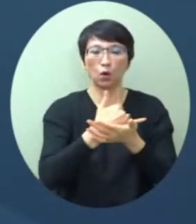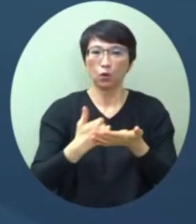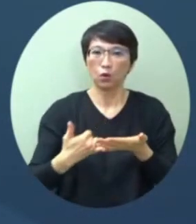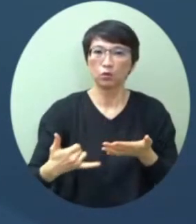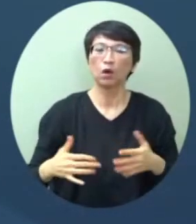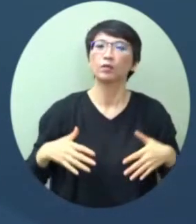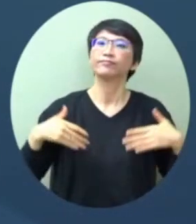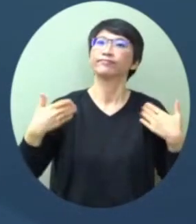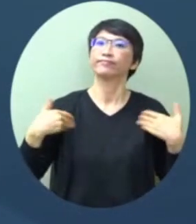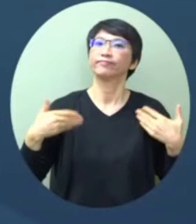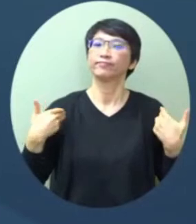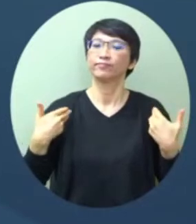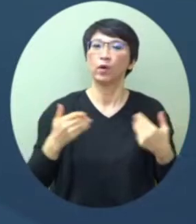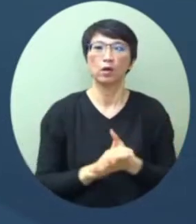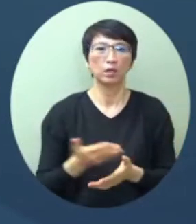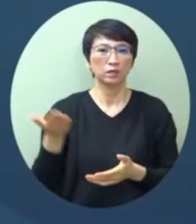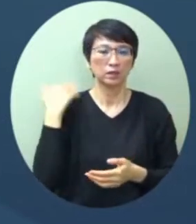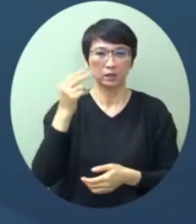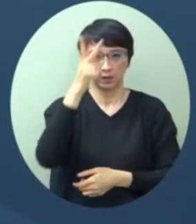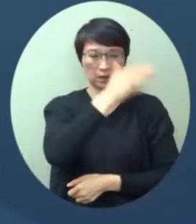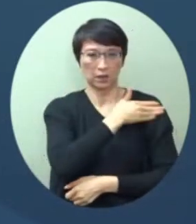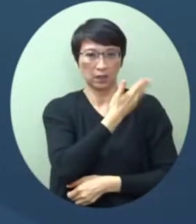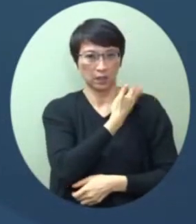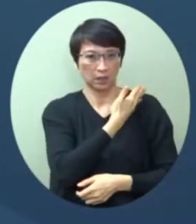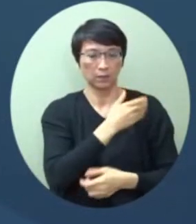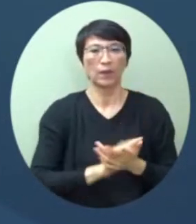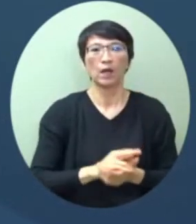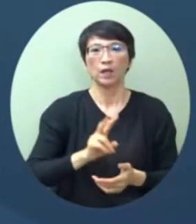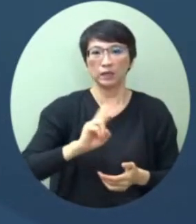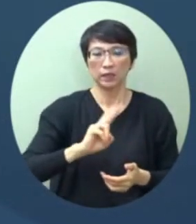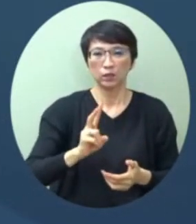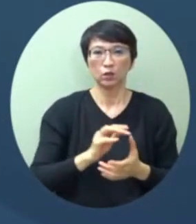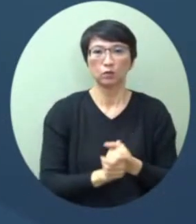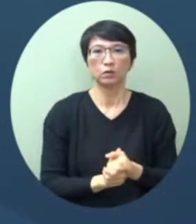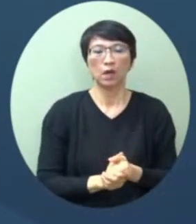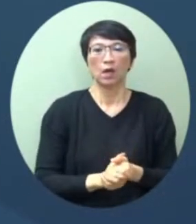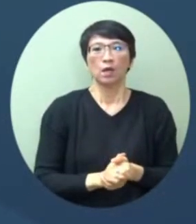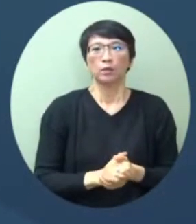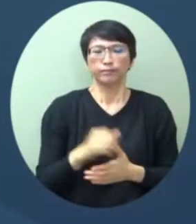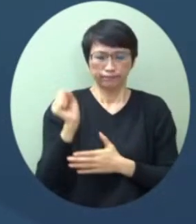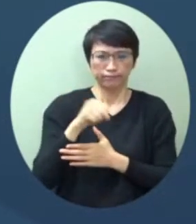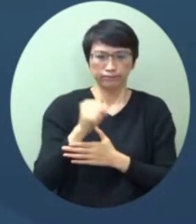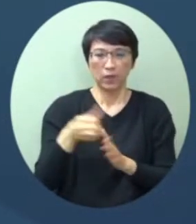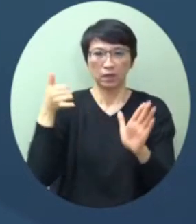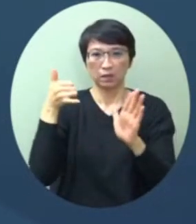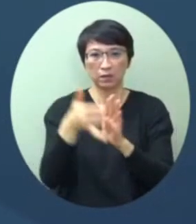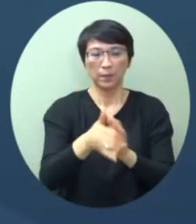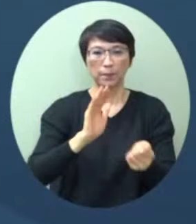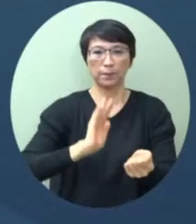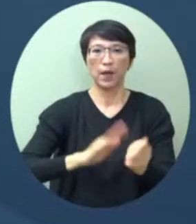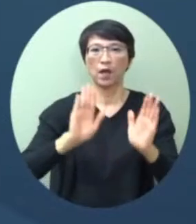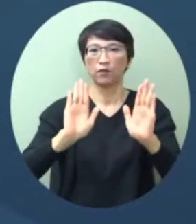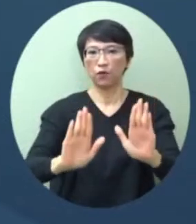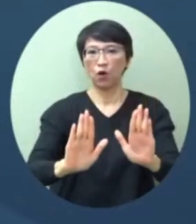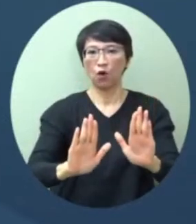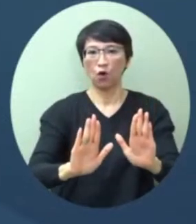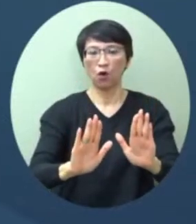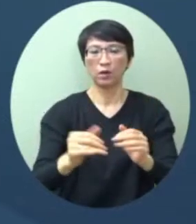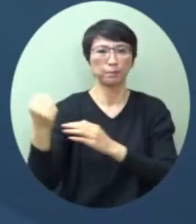in office are working tirelessly as the front lines. Retired civil